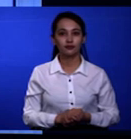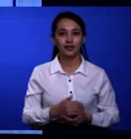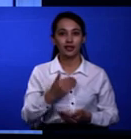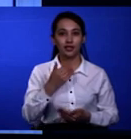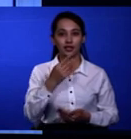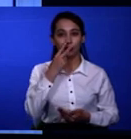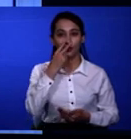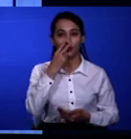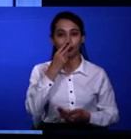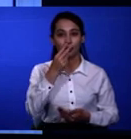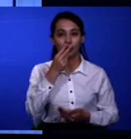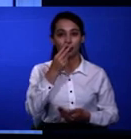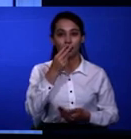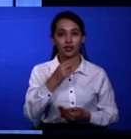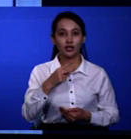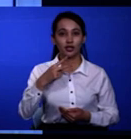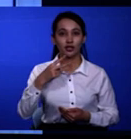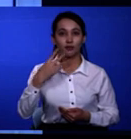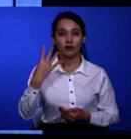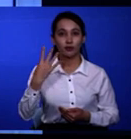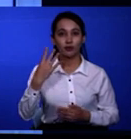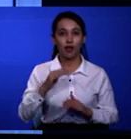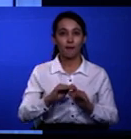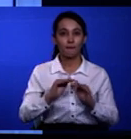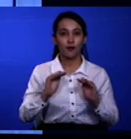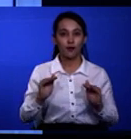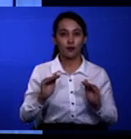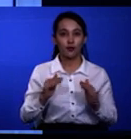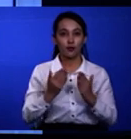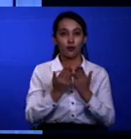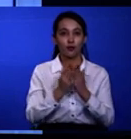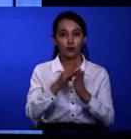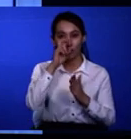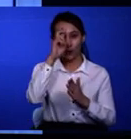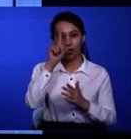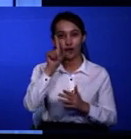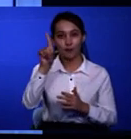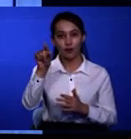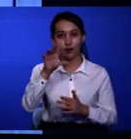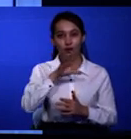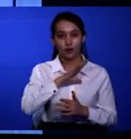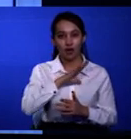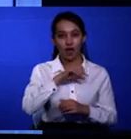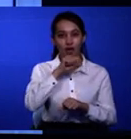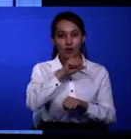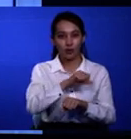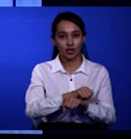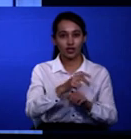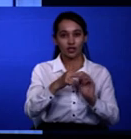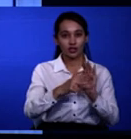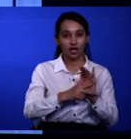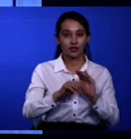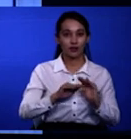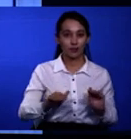Siz ko'rib turganingizdek, 24 ta o'quvchi kutubxonaga a'zo, a'zo bo'lmagani esa 8